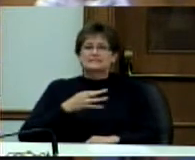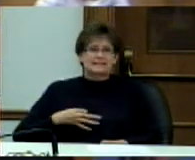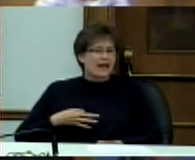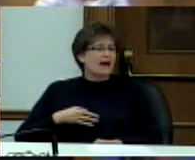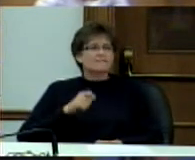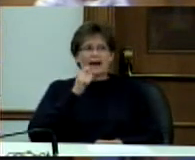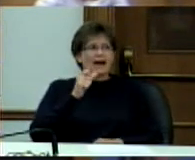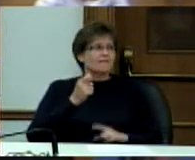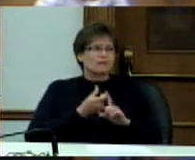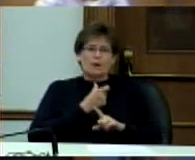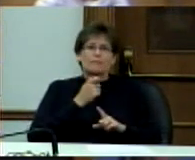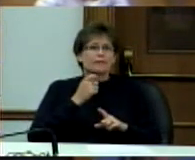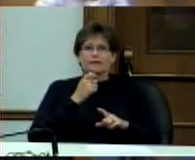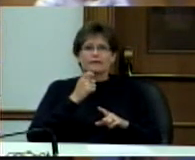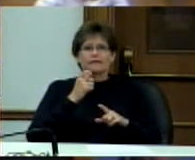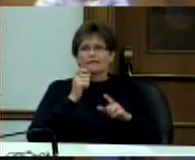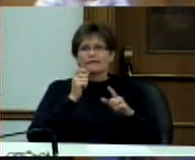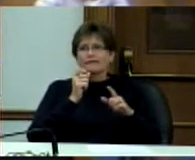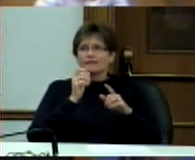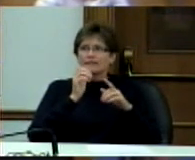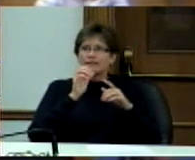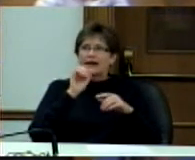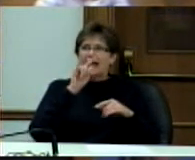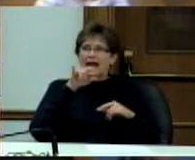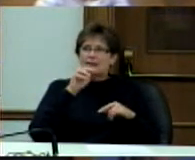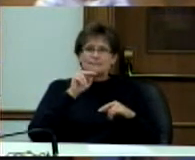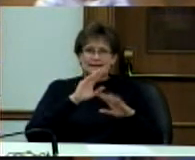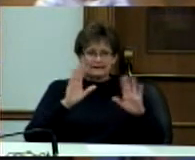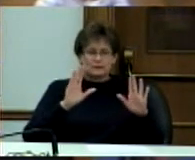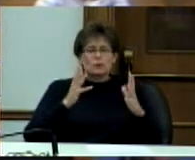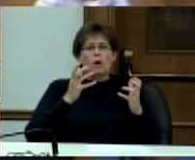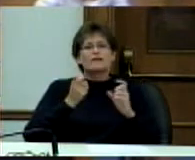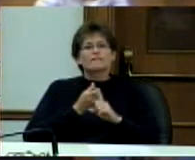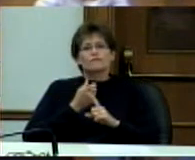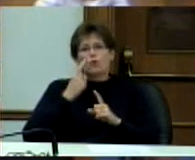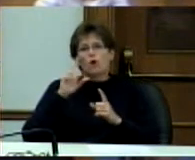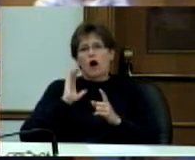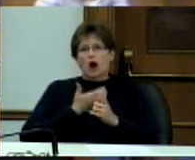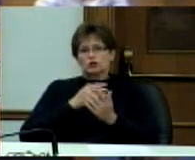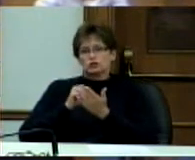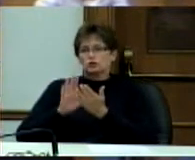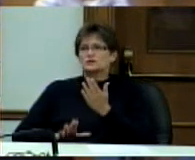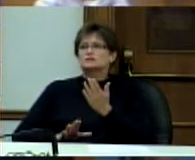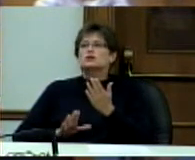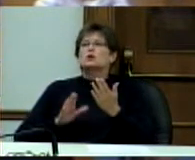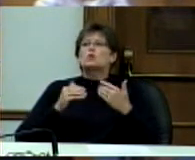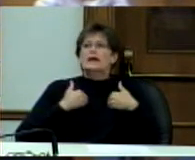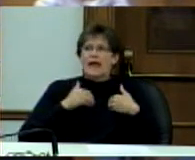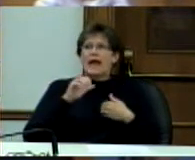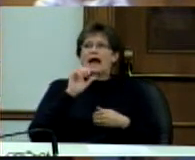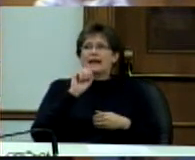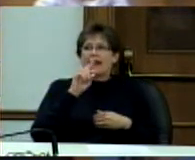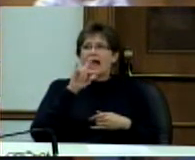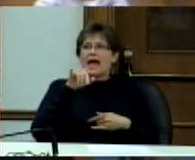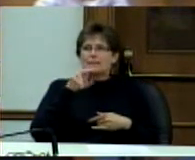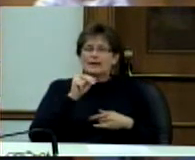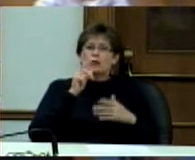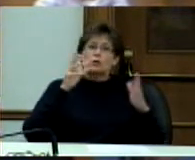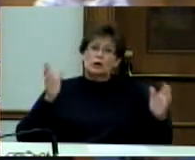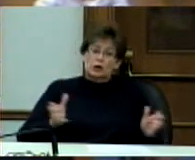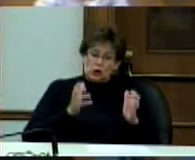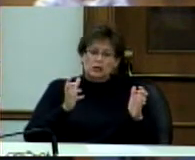from our staff, because we want it to be integrated with our students. And so, yes, we had administrators that had a hand